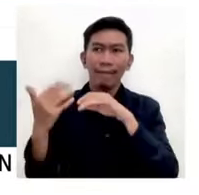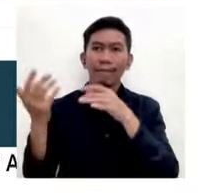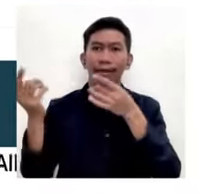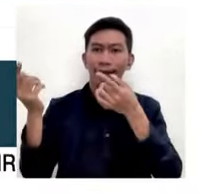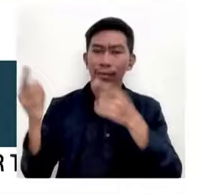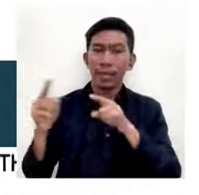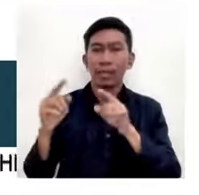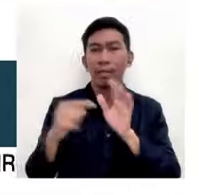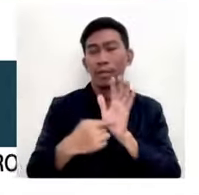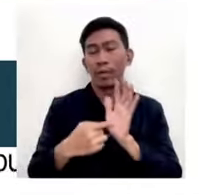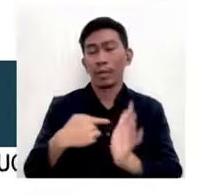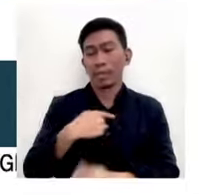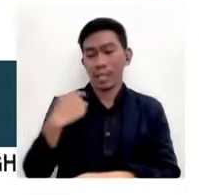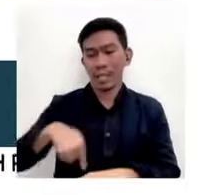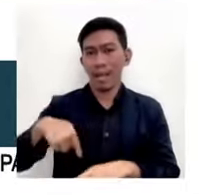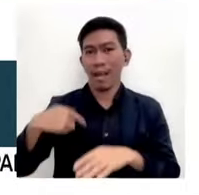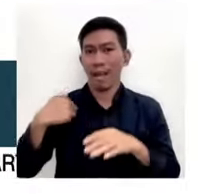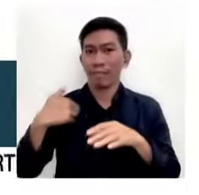is threatening